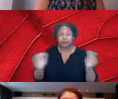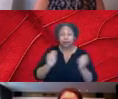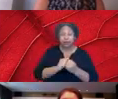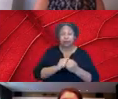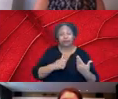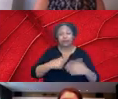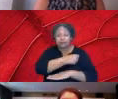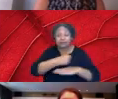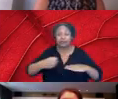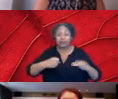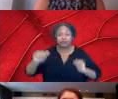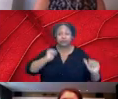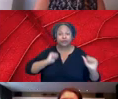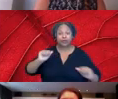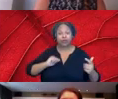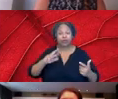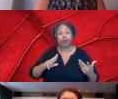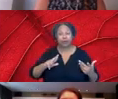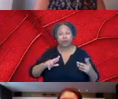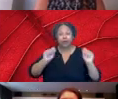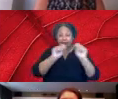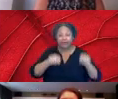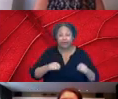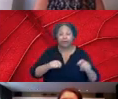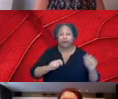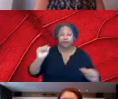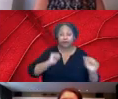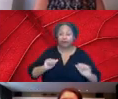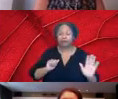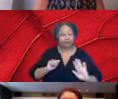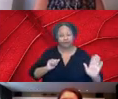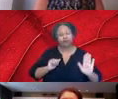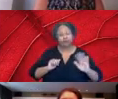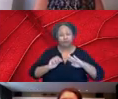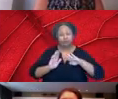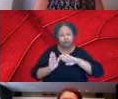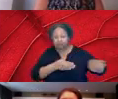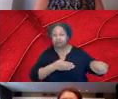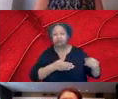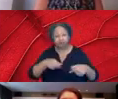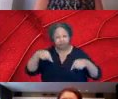theater and live spaces. So the fact that this award is here to acknowledge those who are